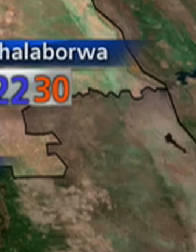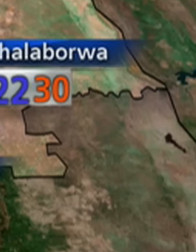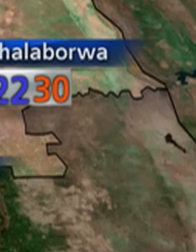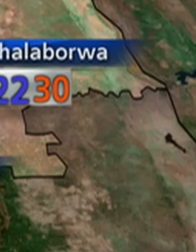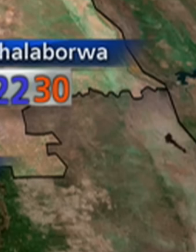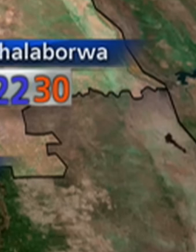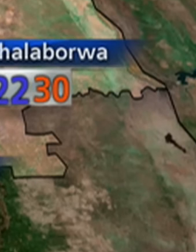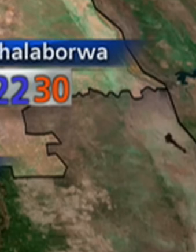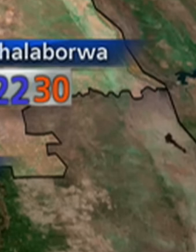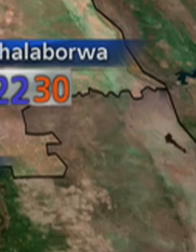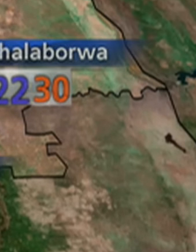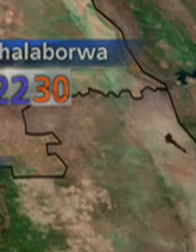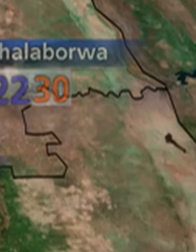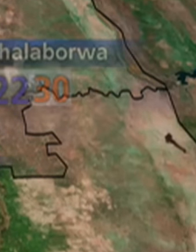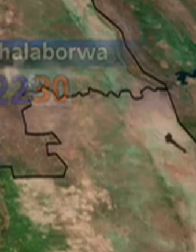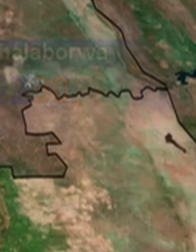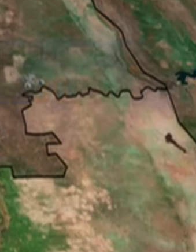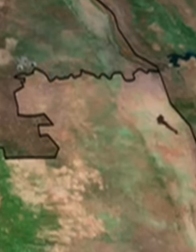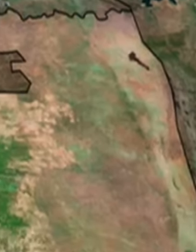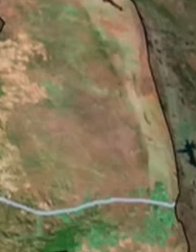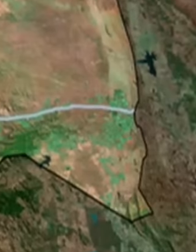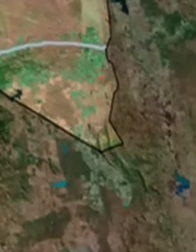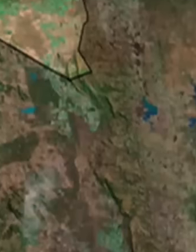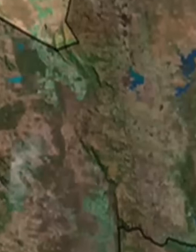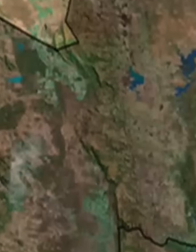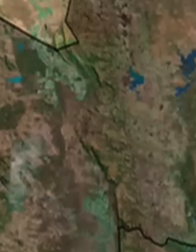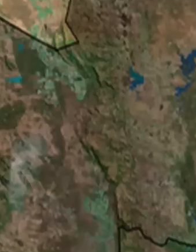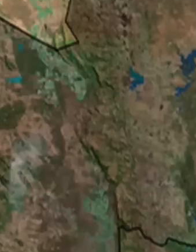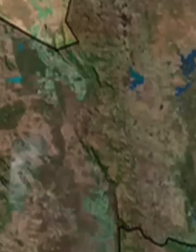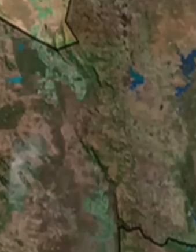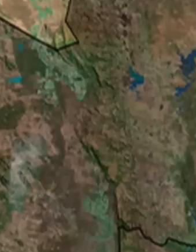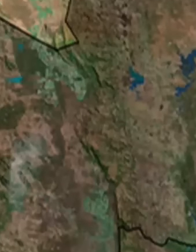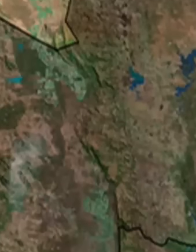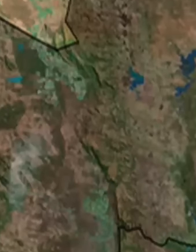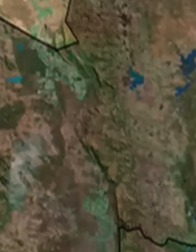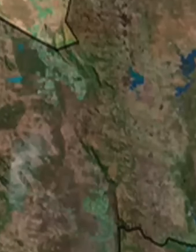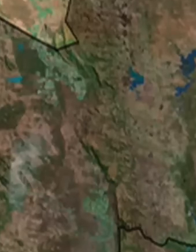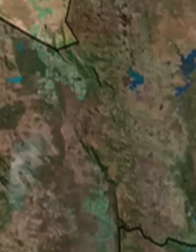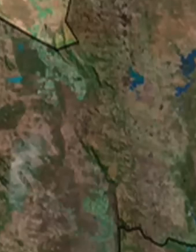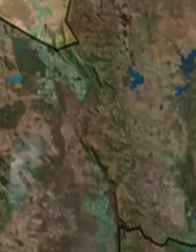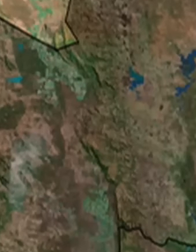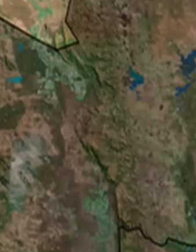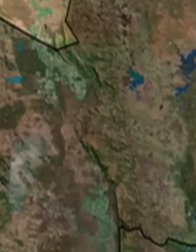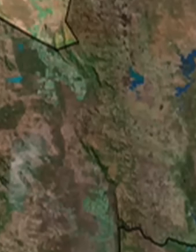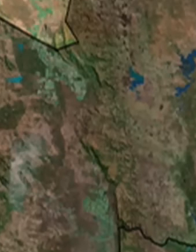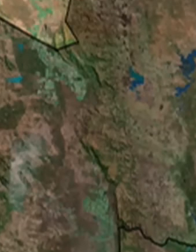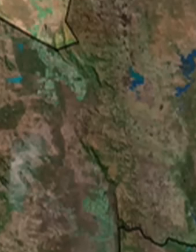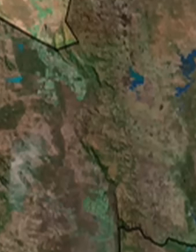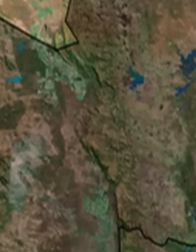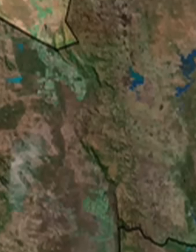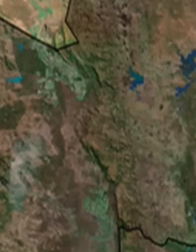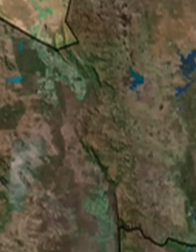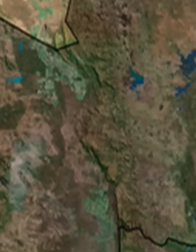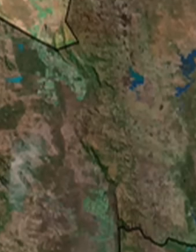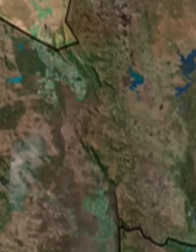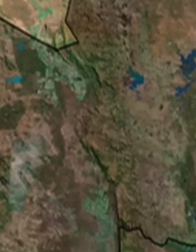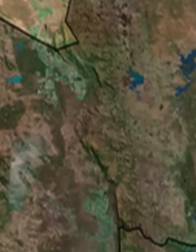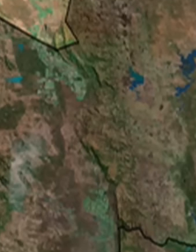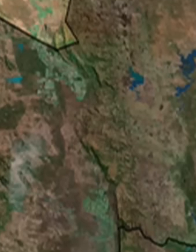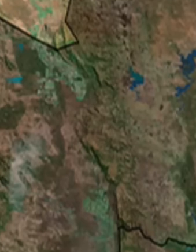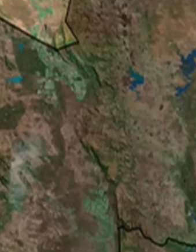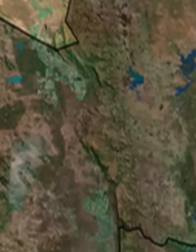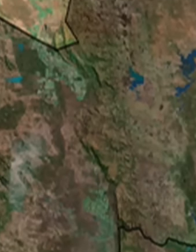di ritha ho mashome a mararo a motse o mong ka ofela bela teng hlokomele teng o tla tlotshise a shebele hona ka Carolina ka Mafasane fela a itseleng a dumela hona